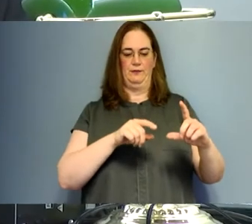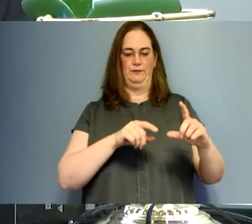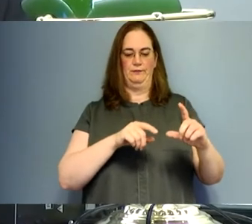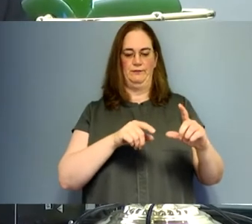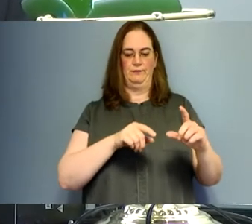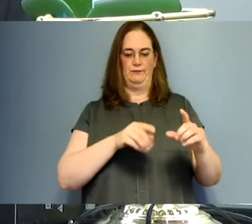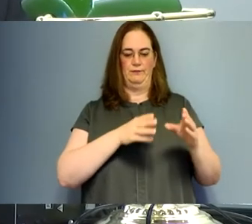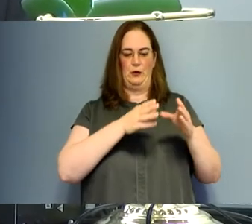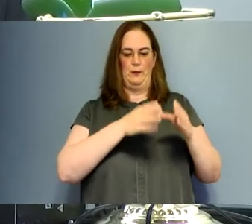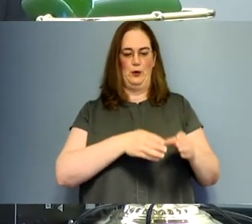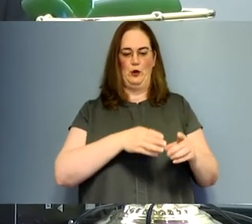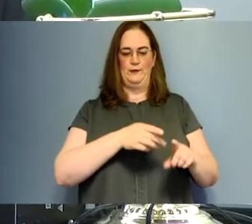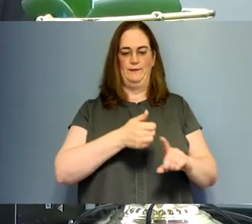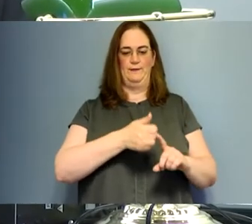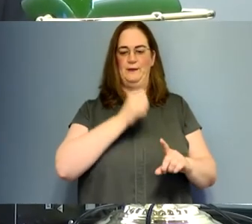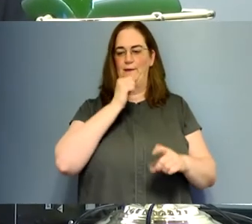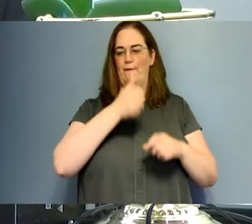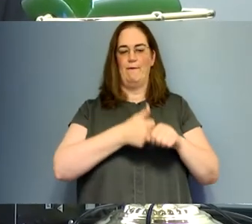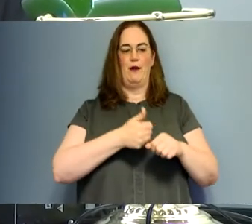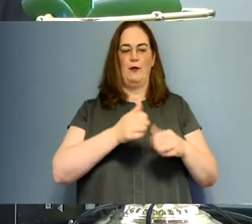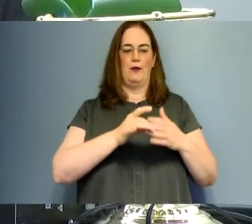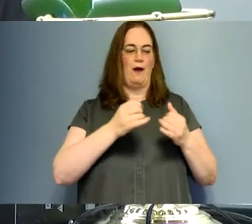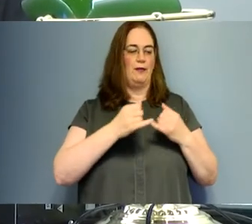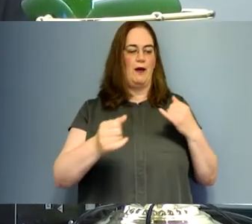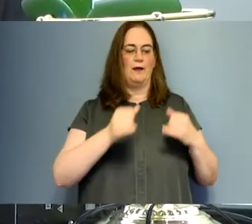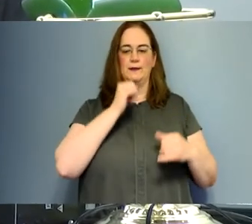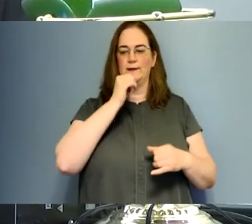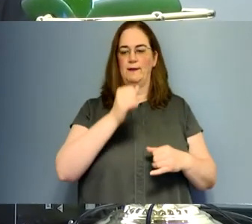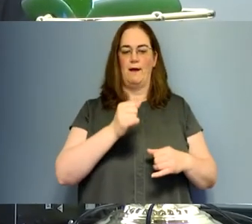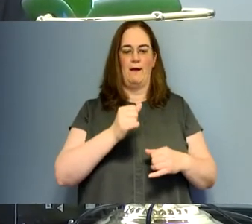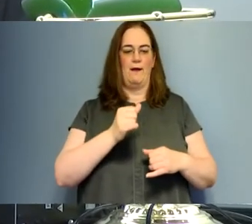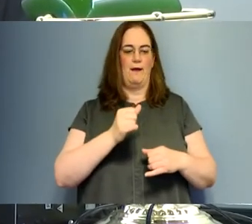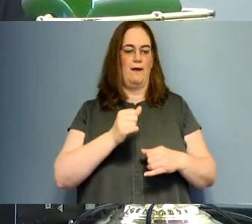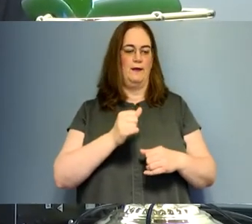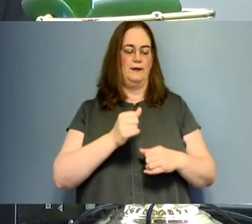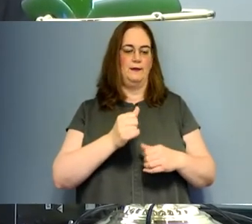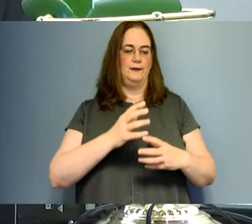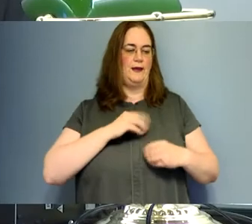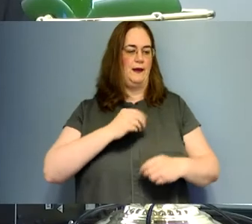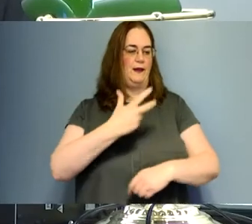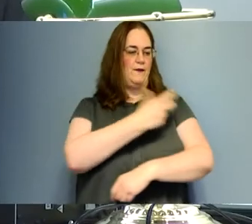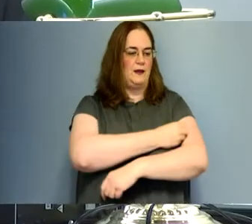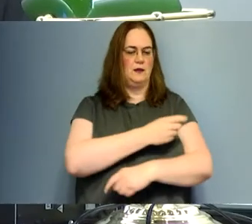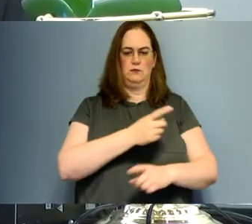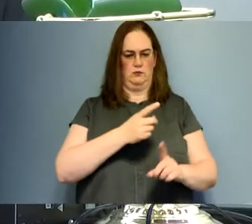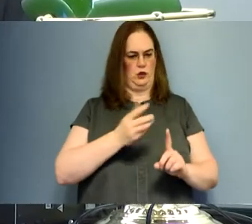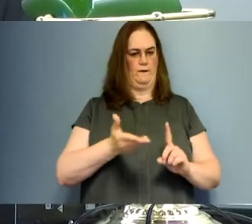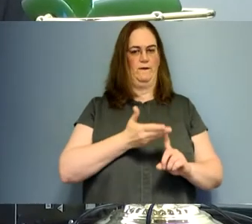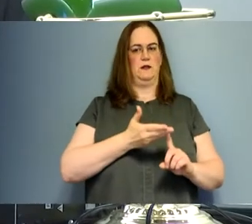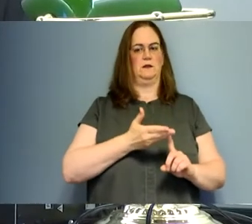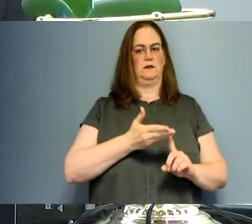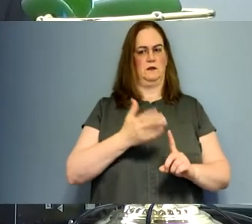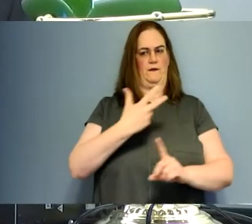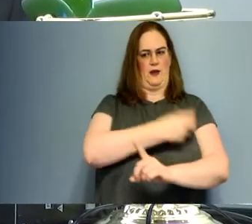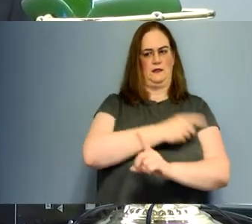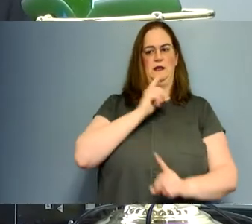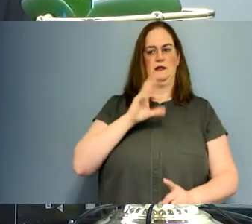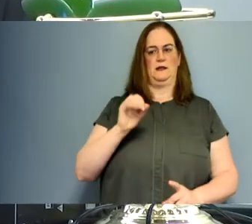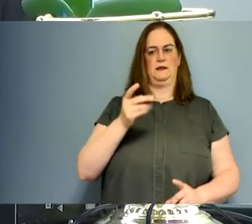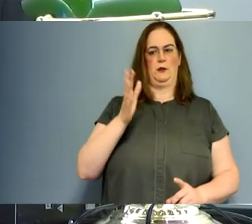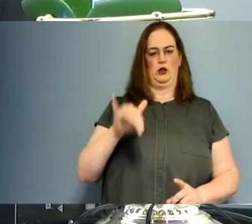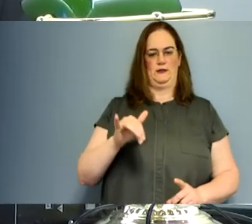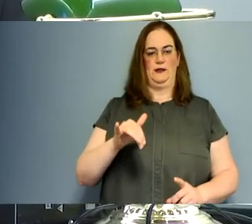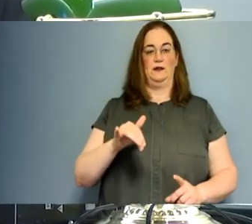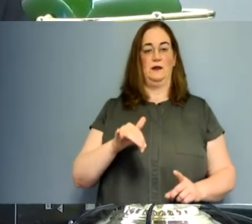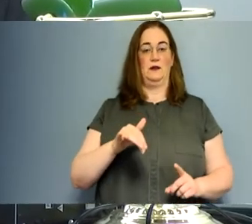was not following guidelines, not taking vaccines, and was convinced it was a conspiracy. And then the cartoon,